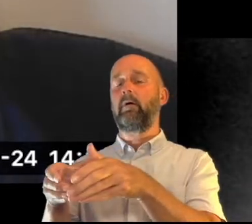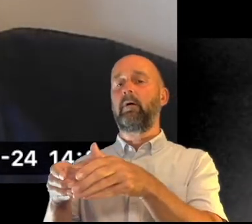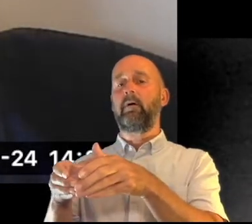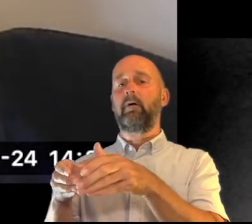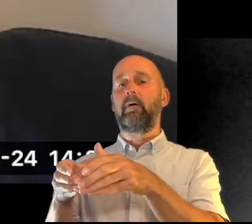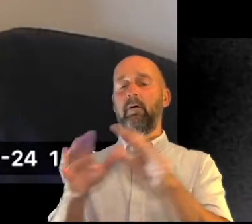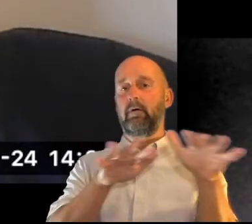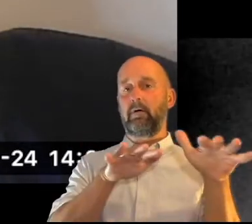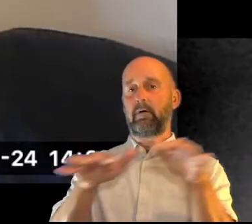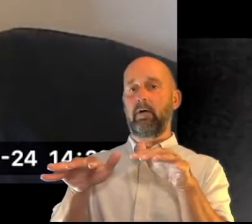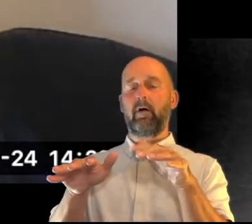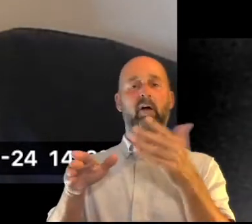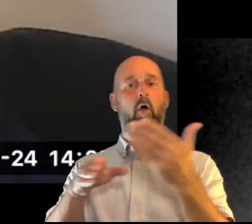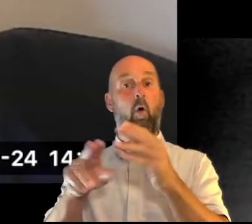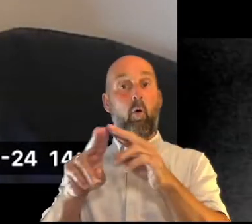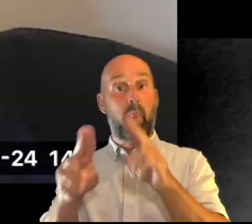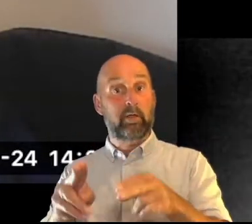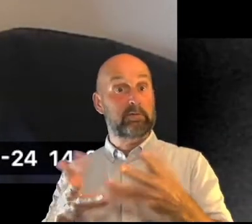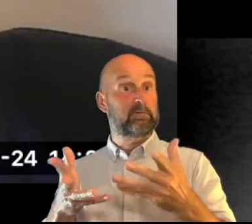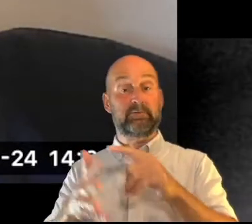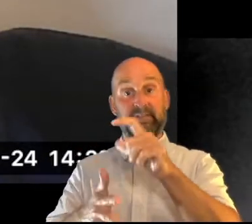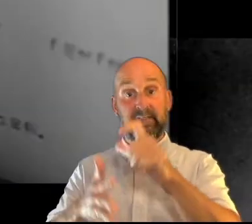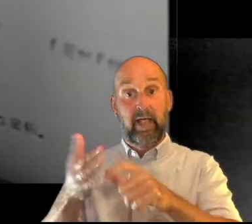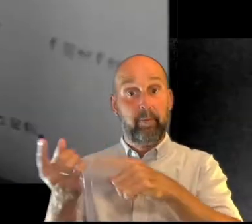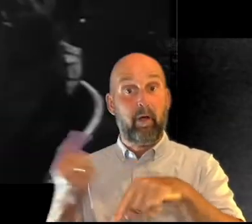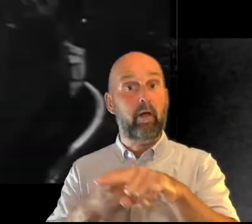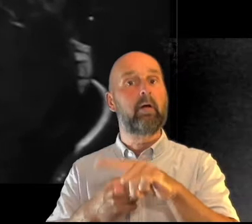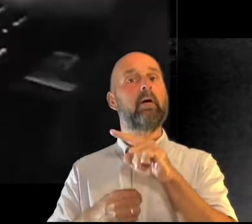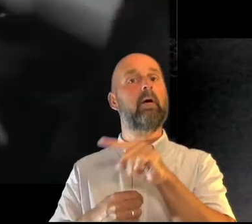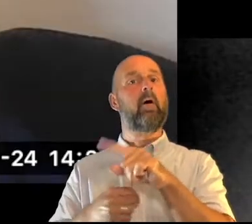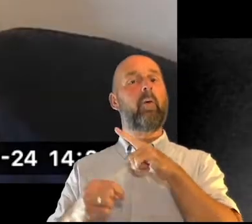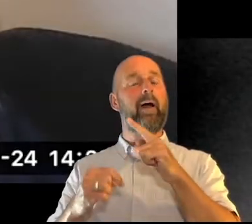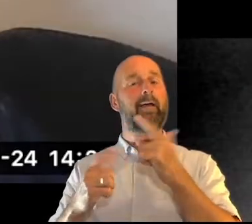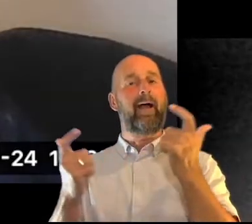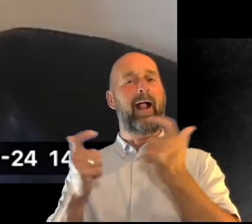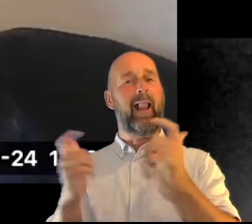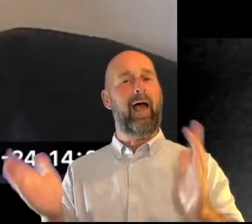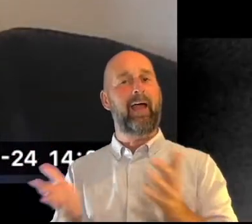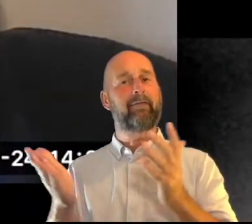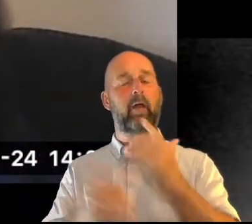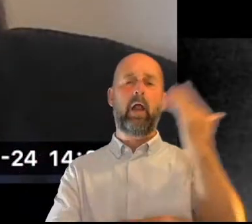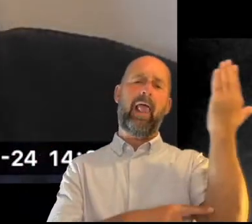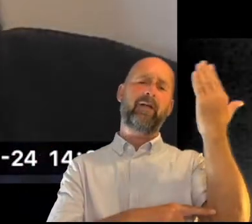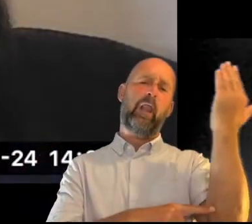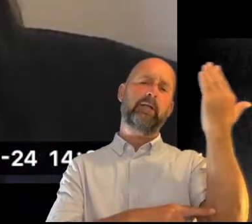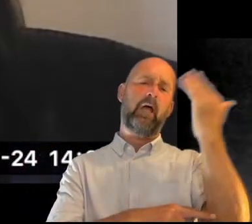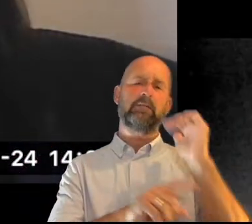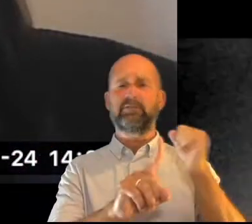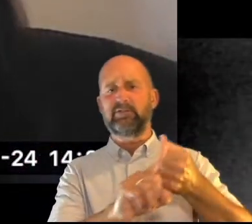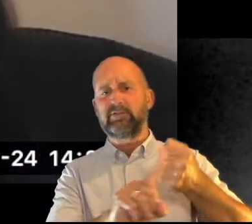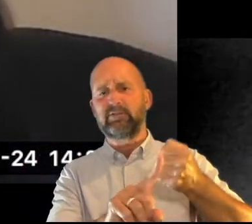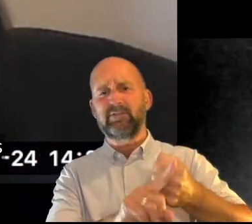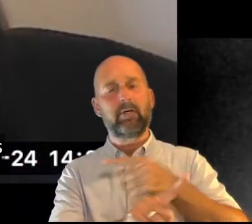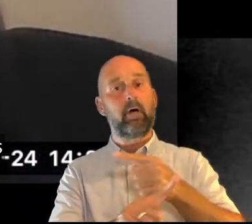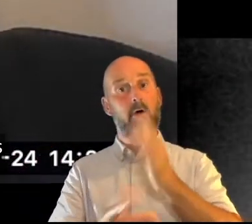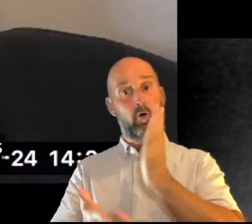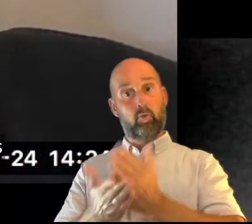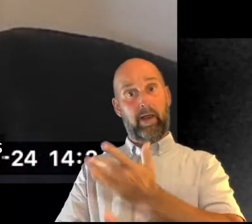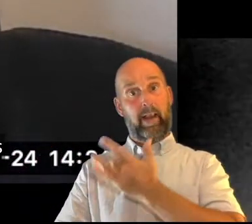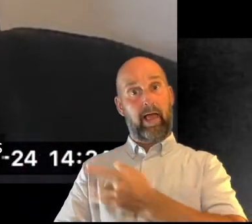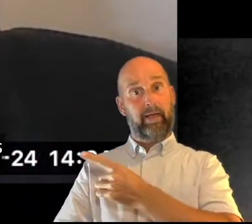particularly in terms of homelessness and disability, but bringing a lightness to that, so it's not all about lecturing people, and these are real lives as well, and there